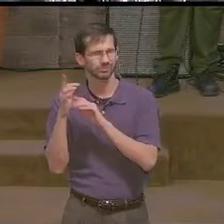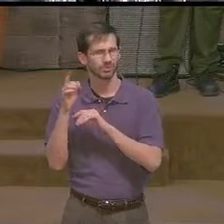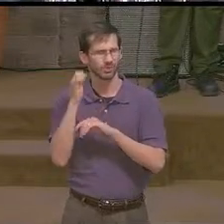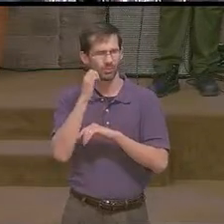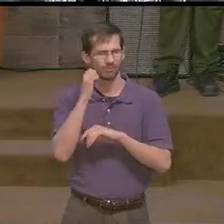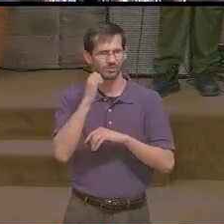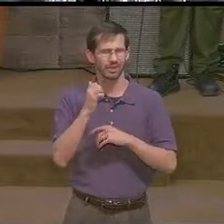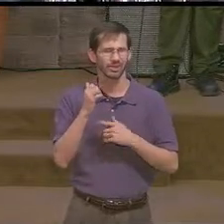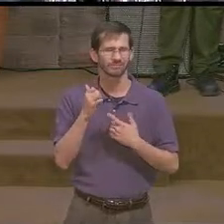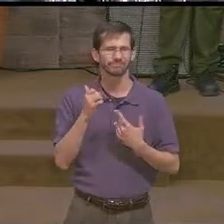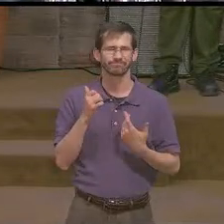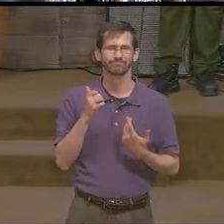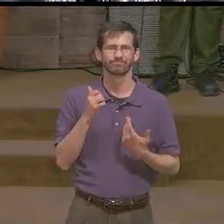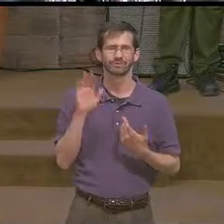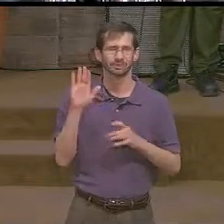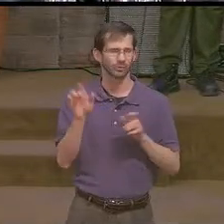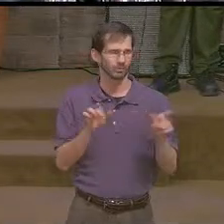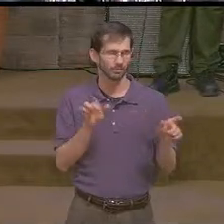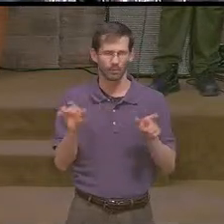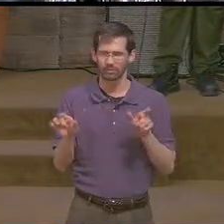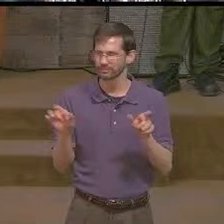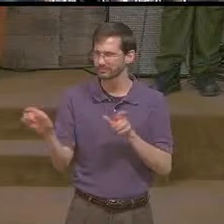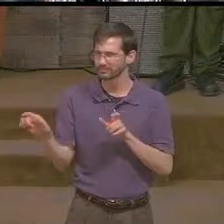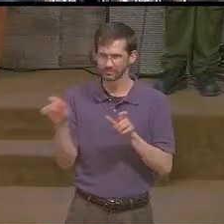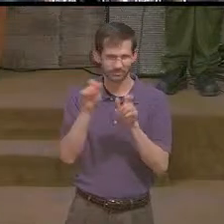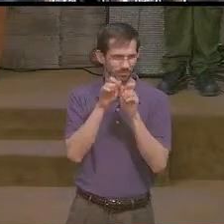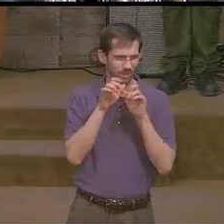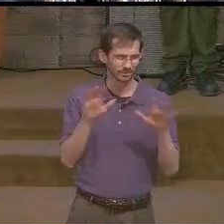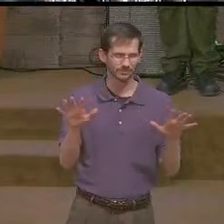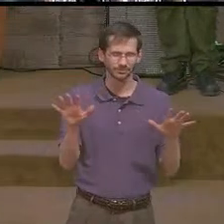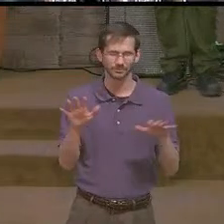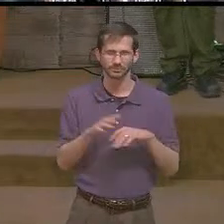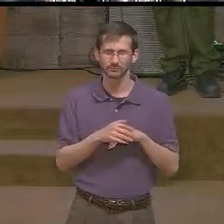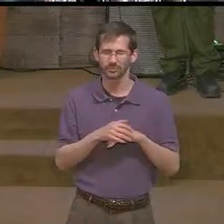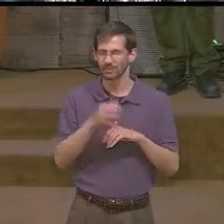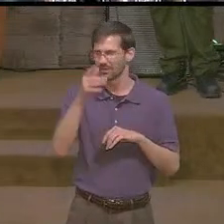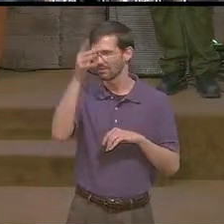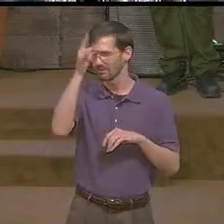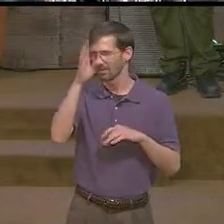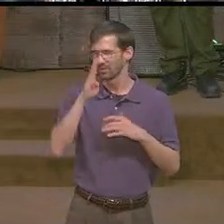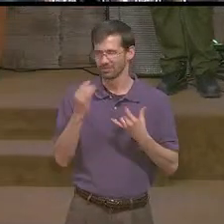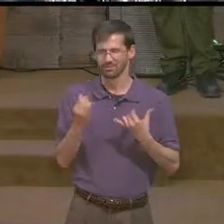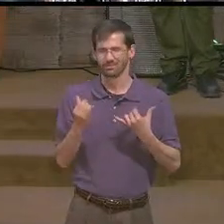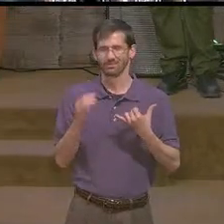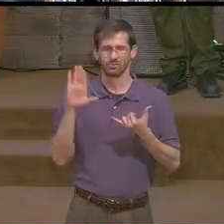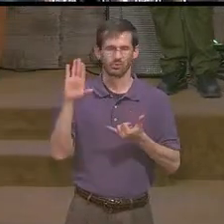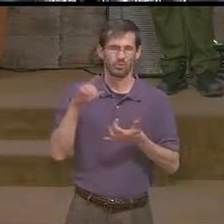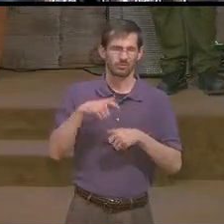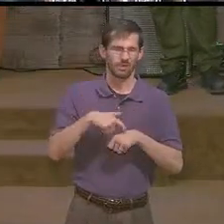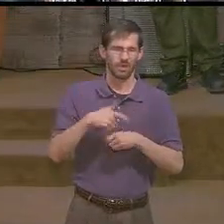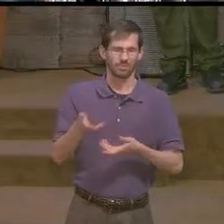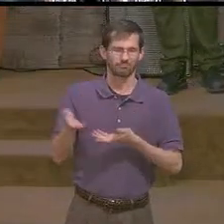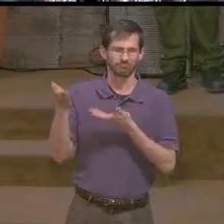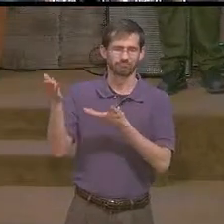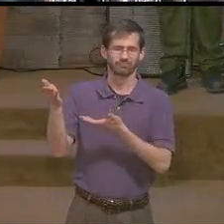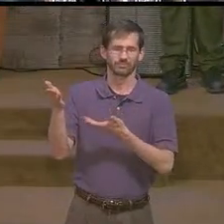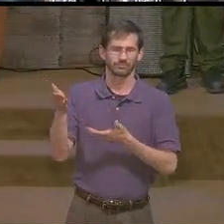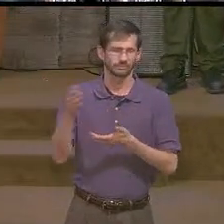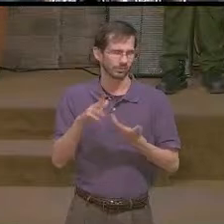Lord, bless your people, Father God. Lord, this is your time. So remove all